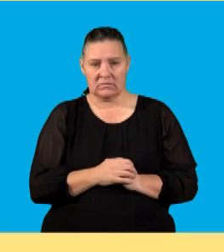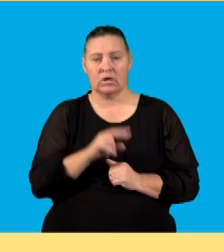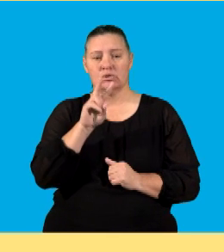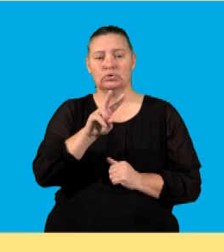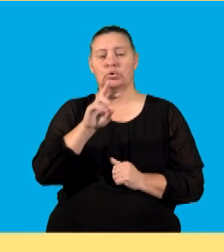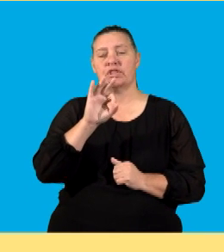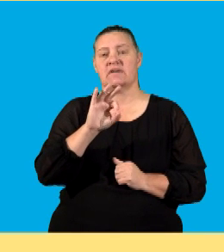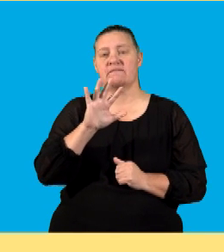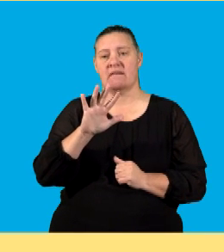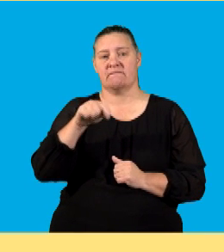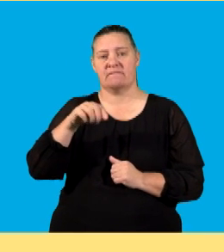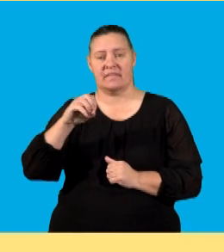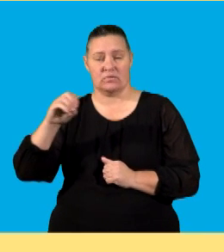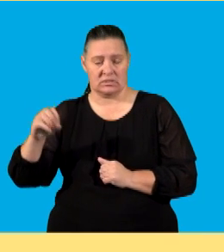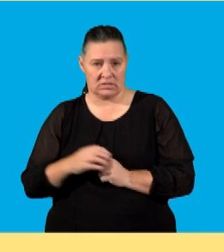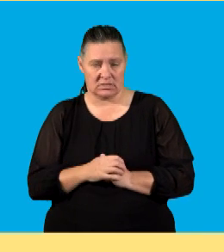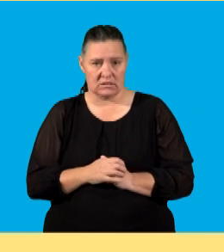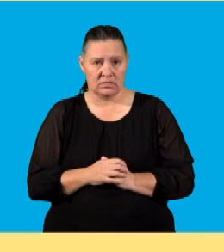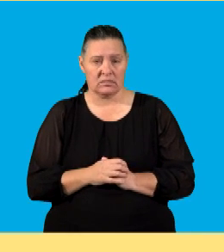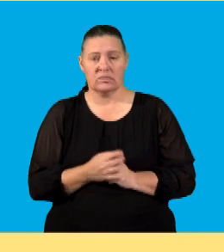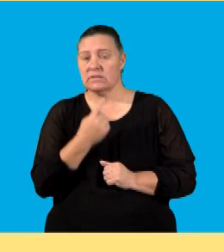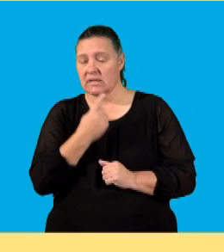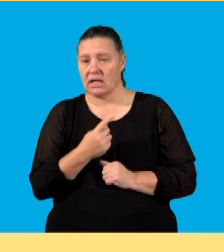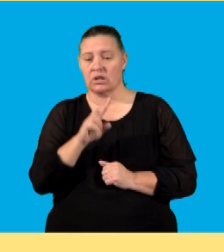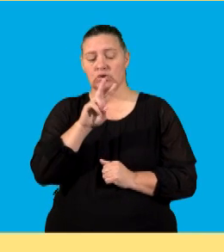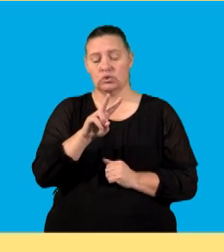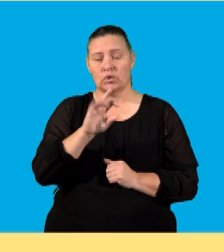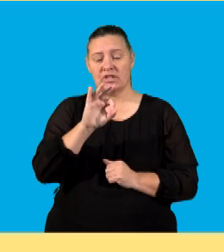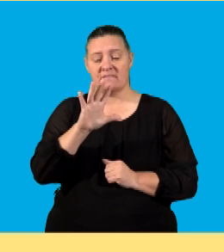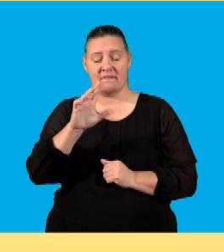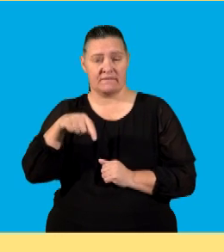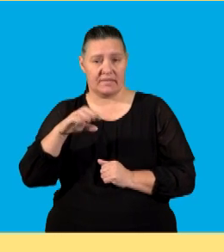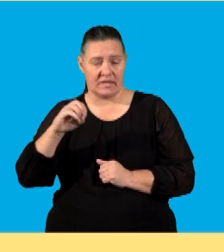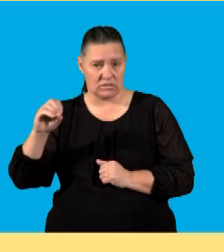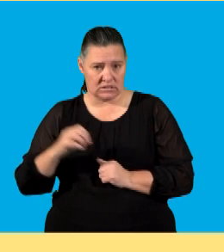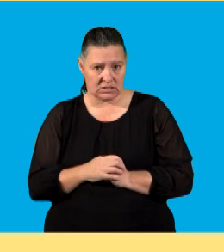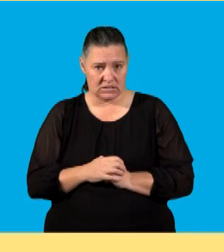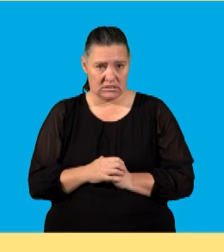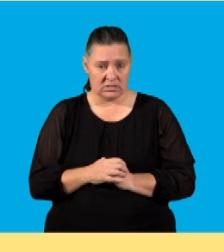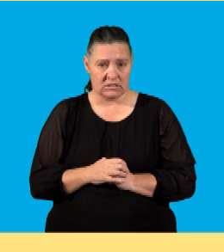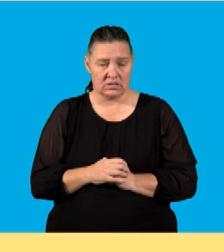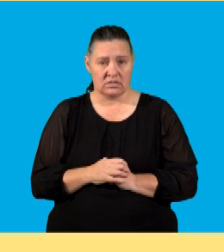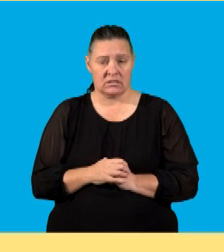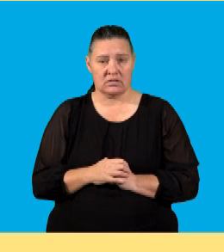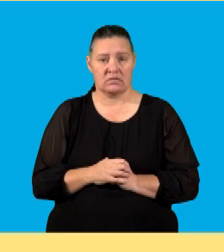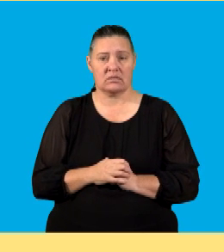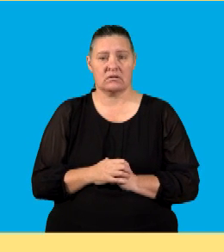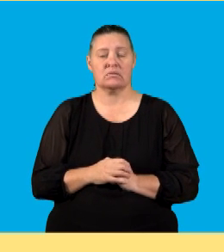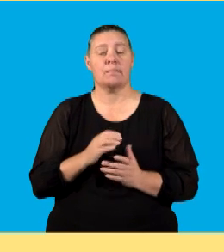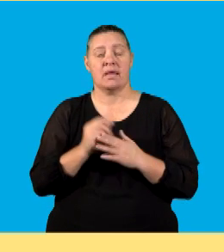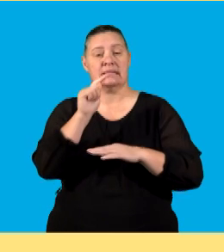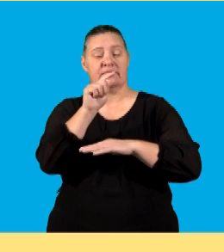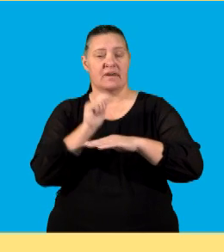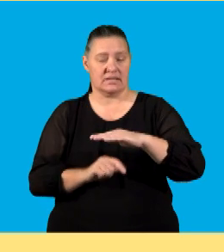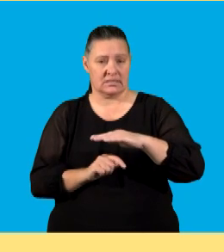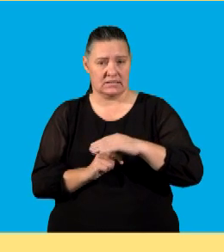is, 235,000. So I'm going to come here and say 235,000, 235,000. Then